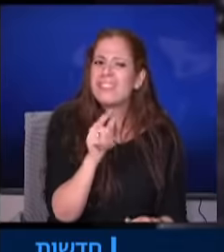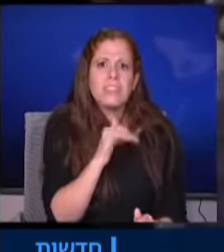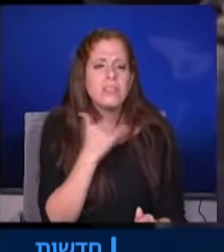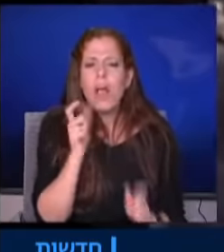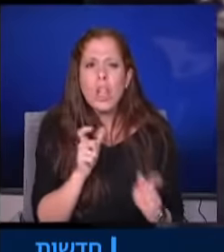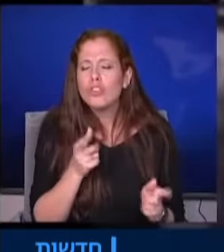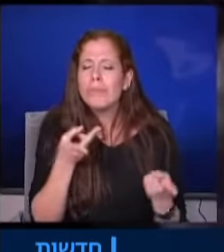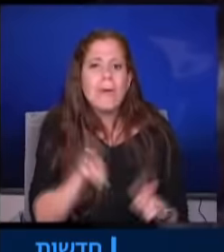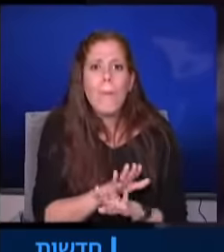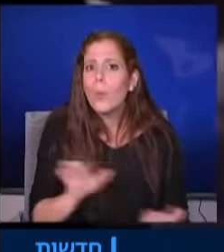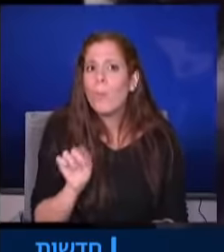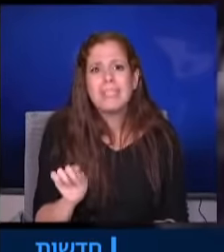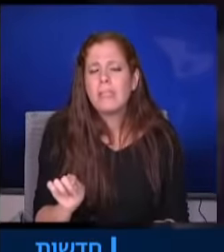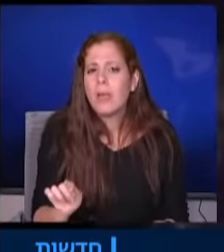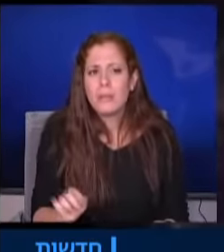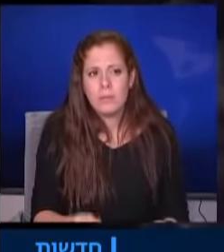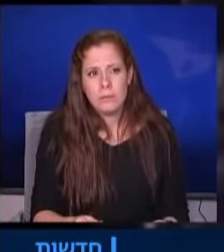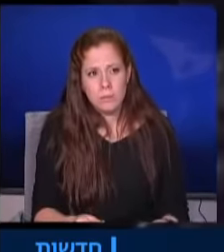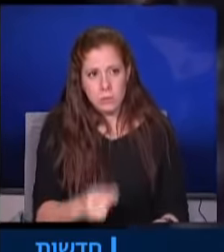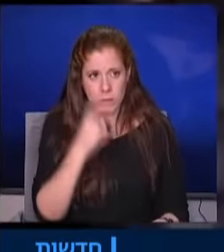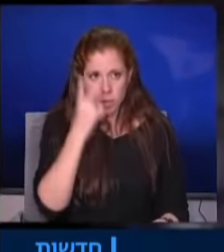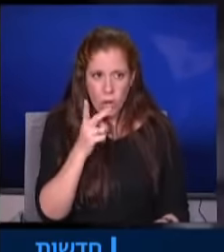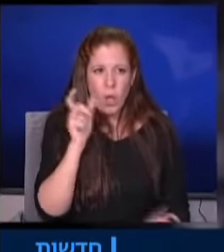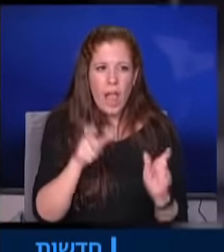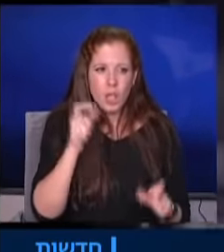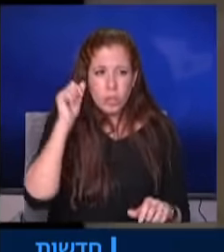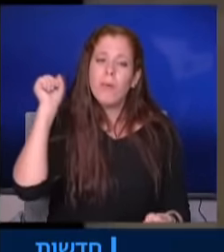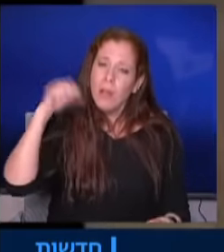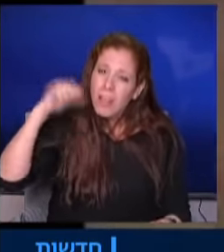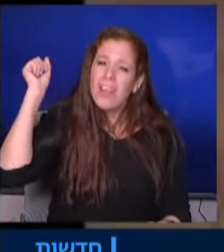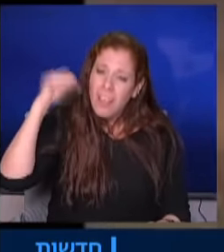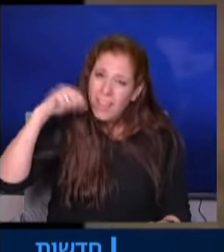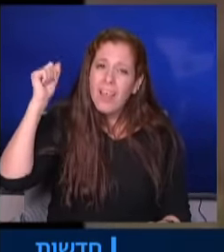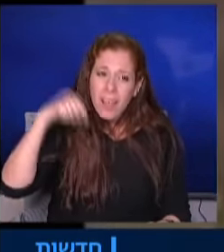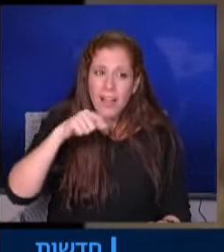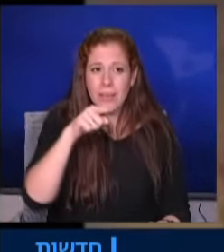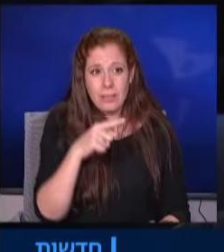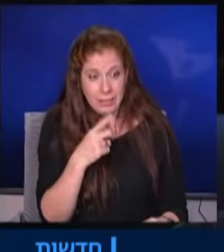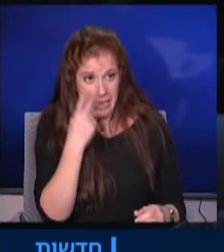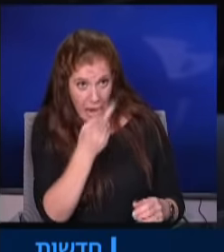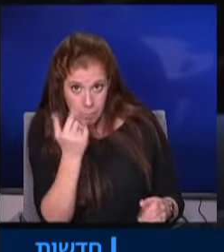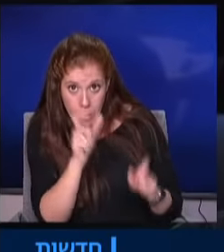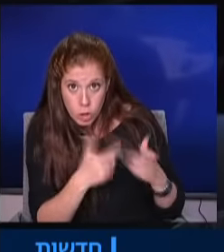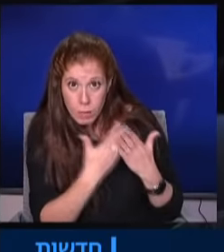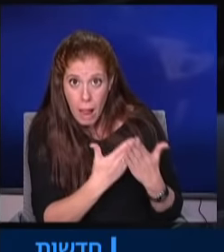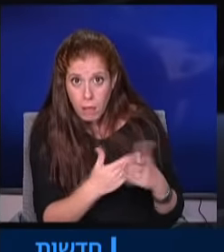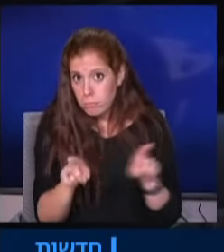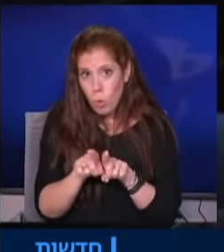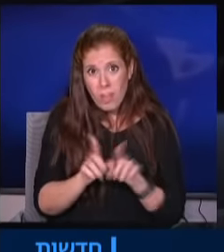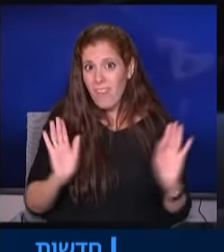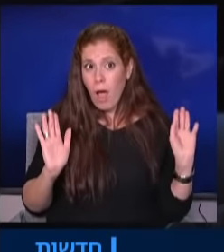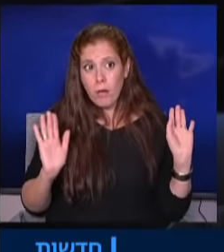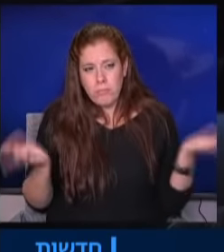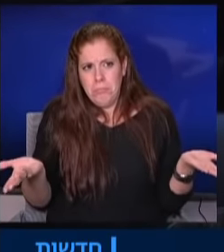people. When you see people hand-banging and everything. You've ever seen people praying? Same thing, huh? Exactly. I